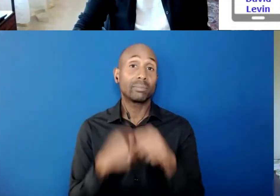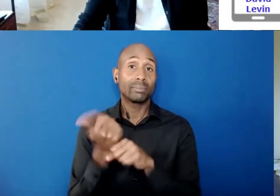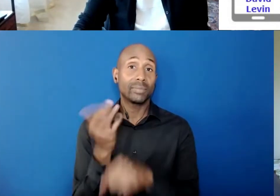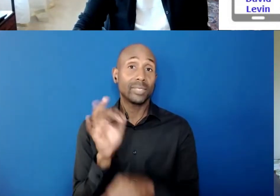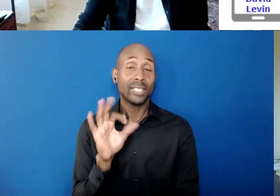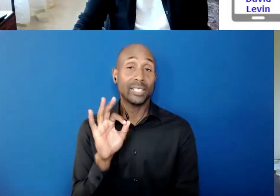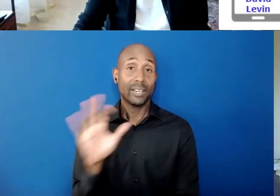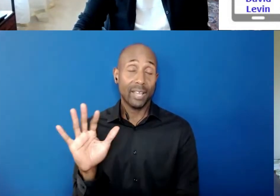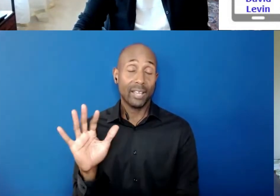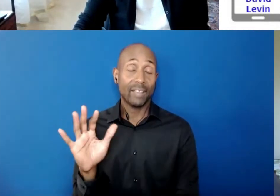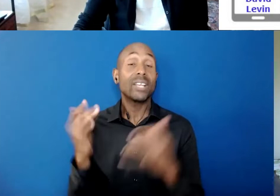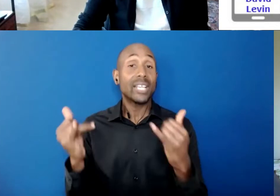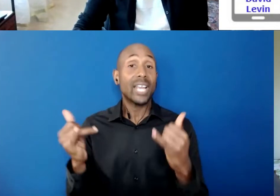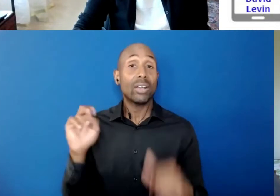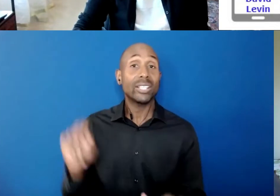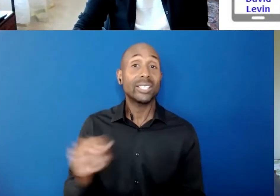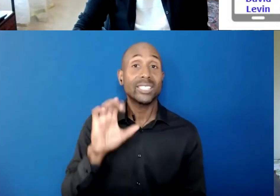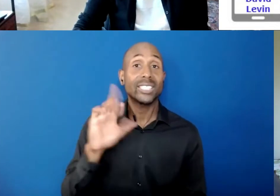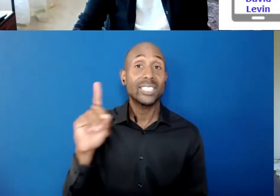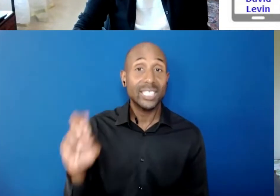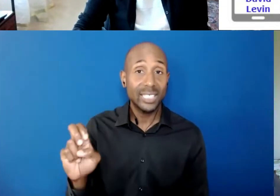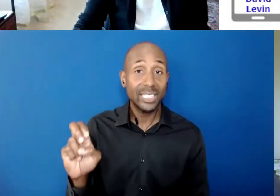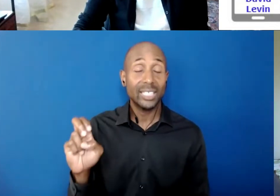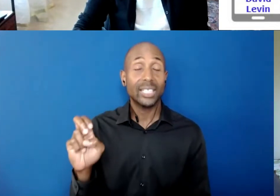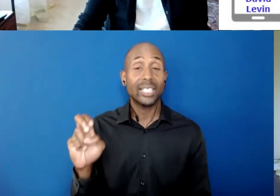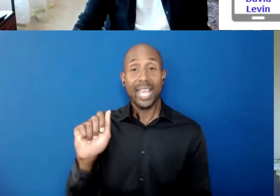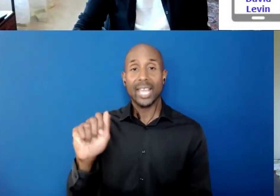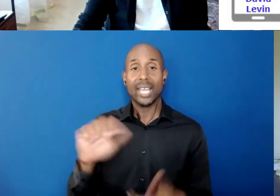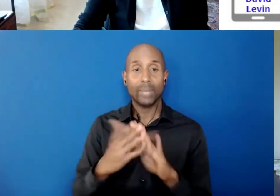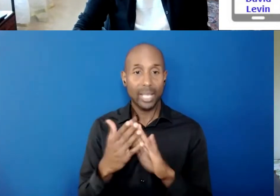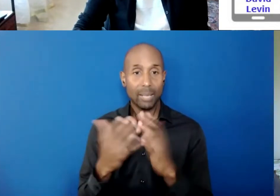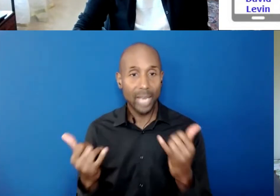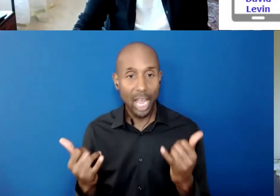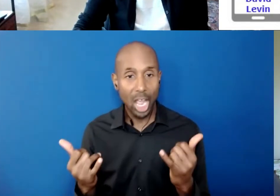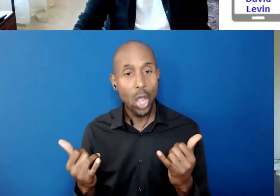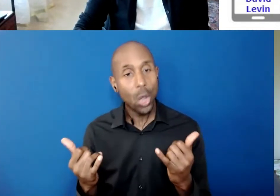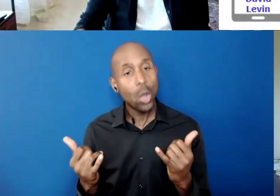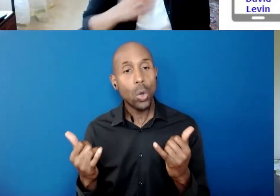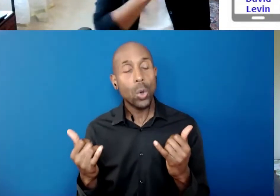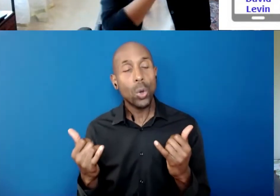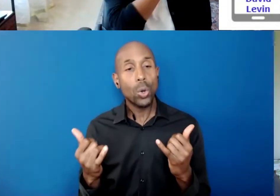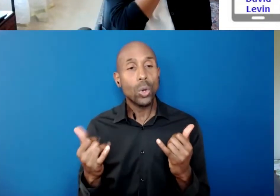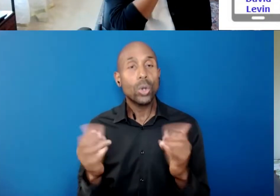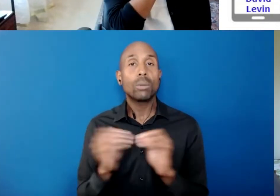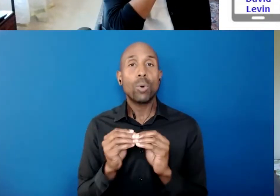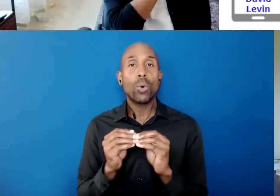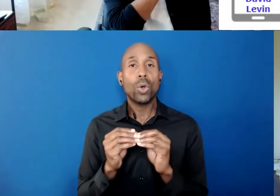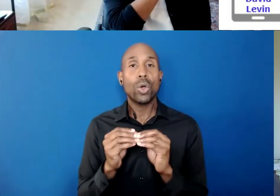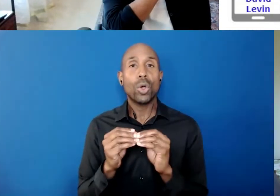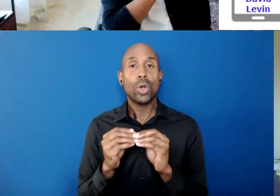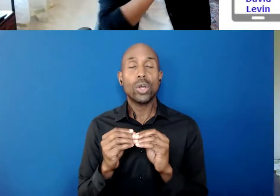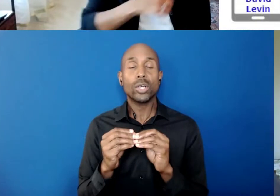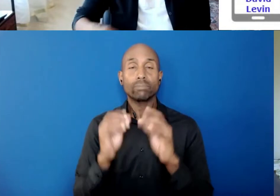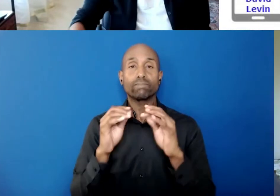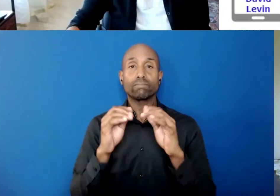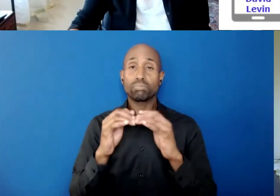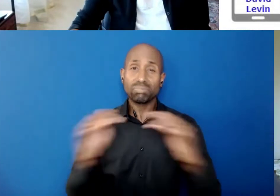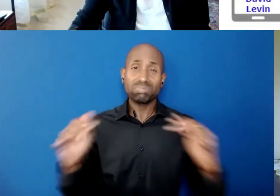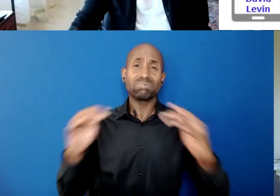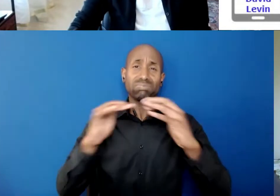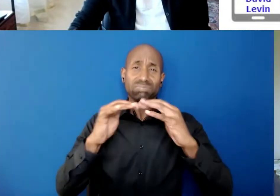evolved into, what I describe as an innovative, multidimensional global